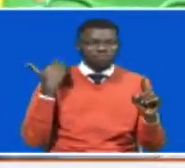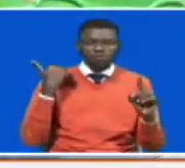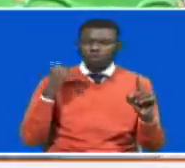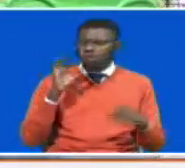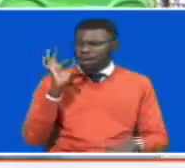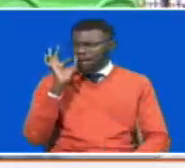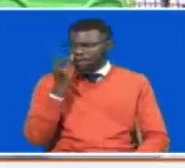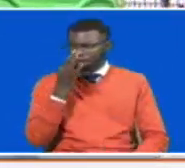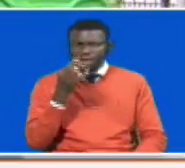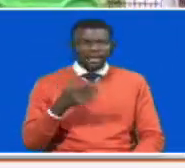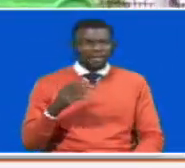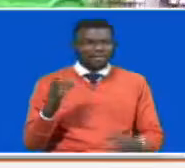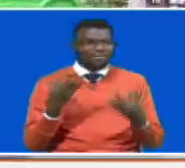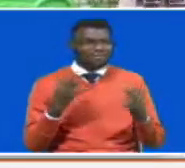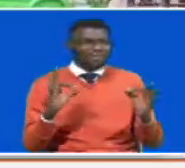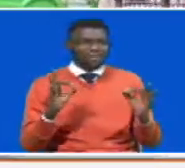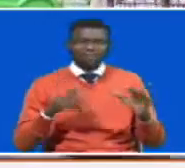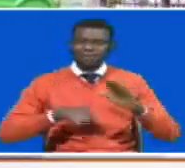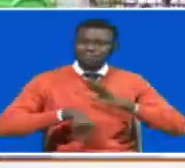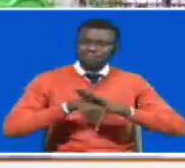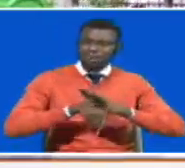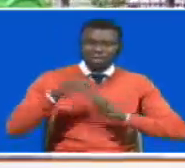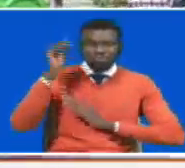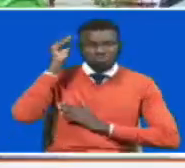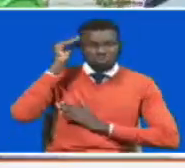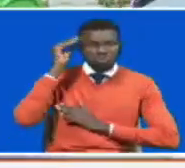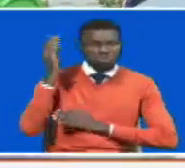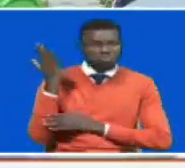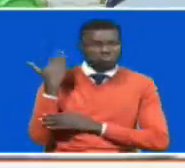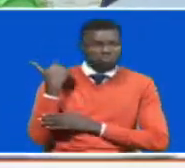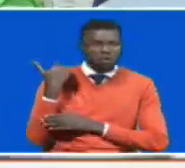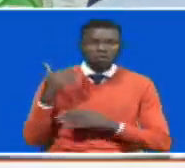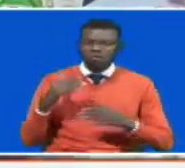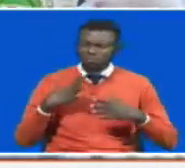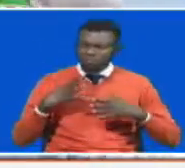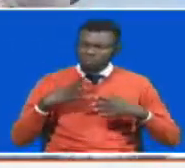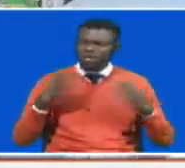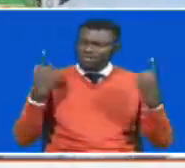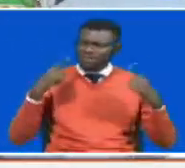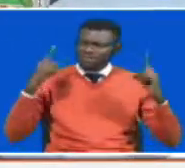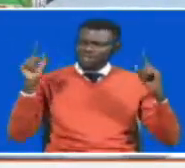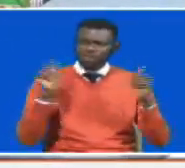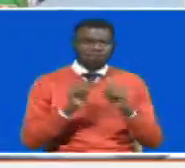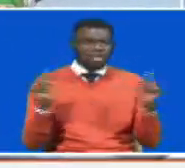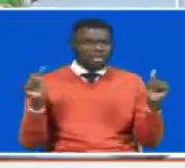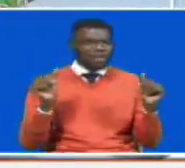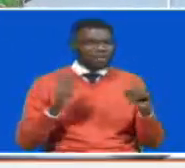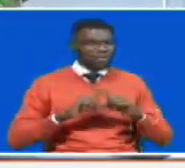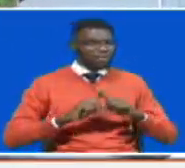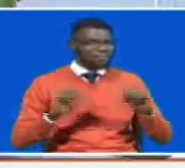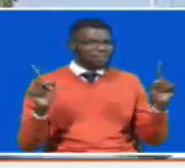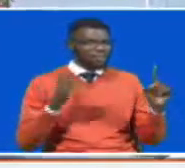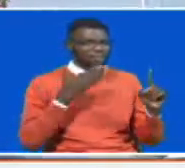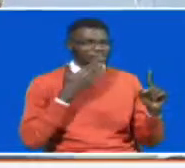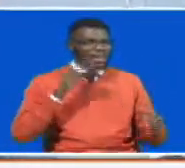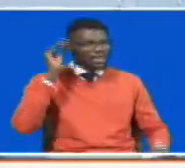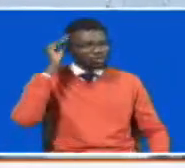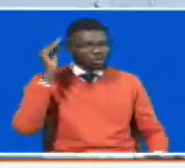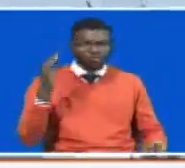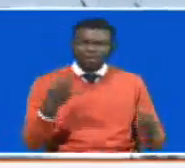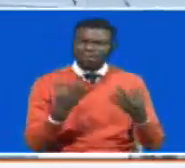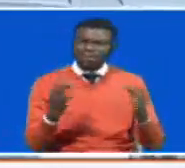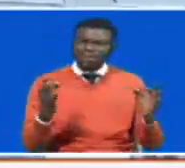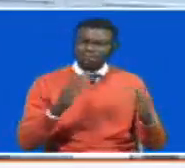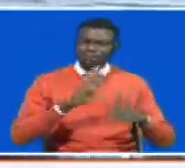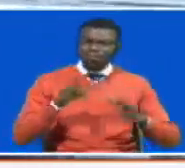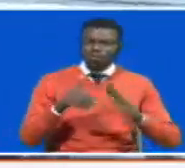of free primary education, I think those people who gained from it went on well. And probably if education could just be made free,